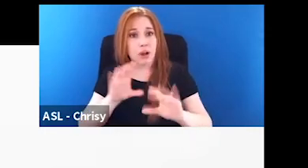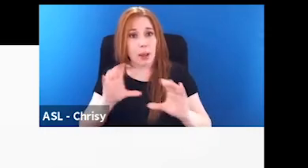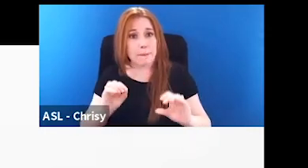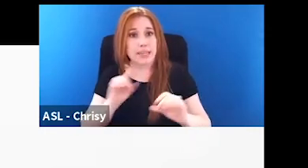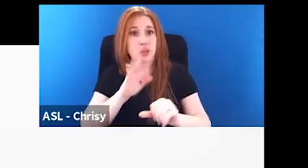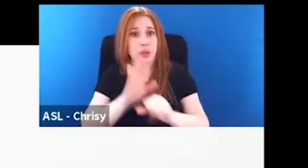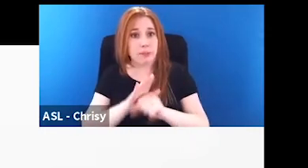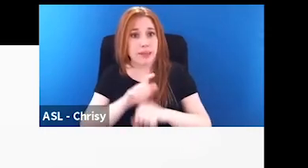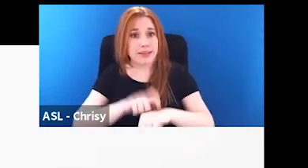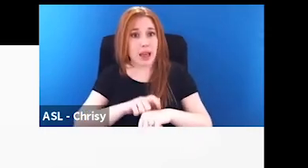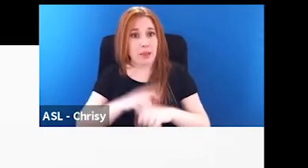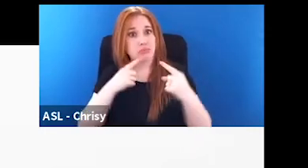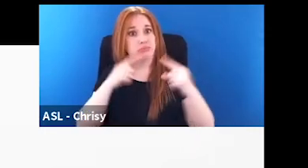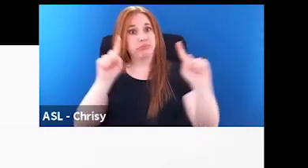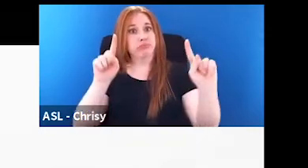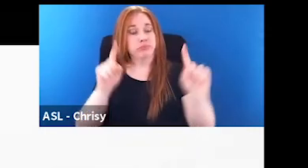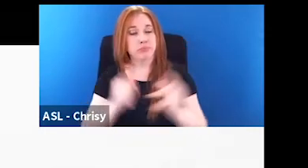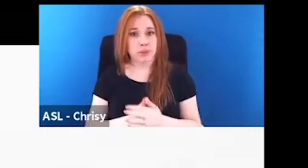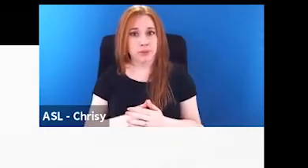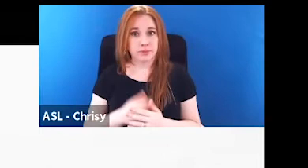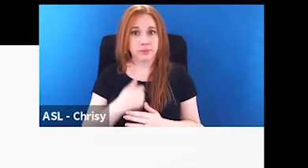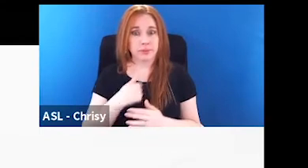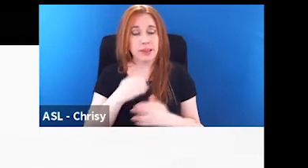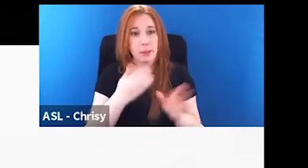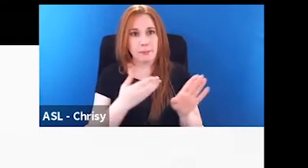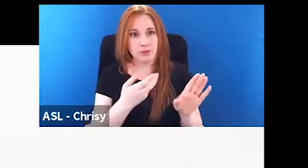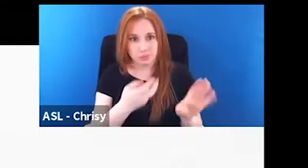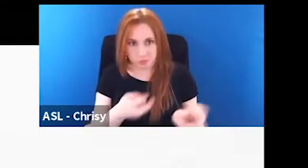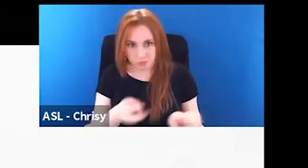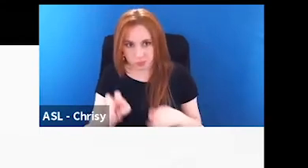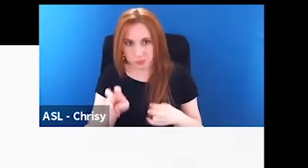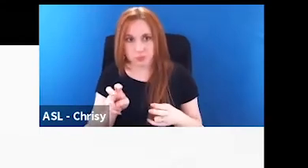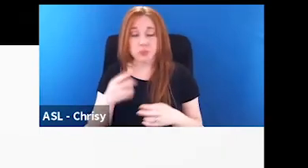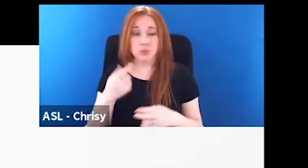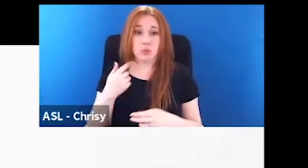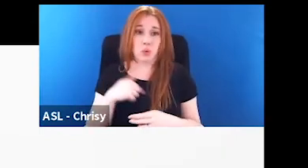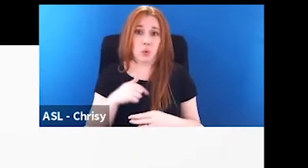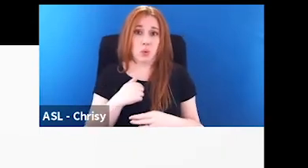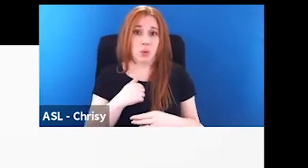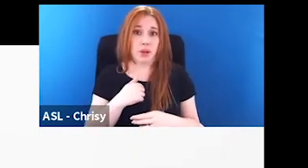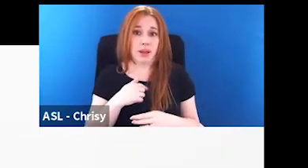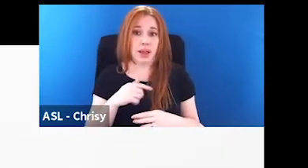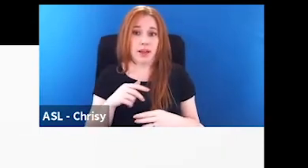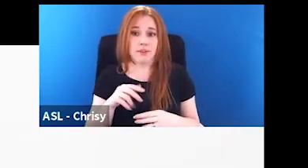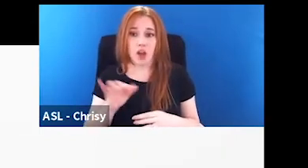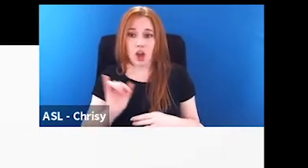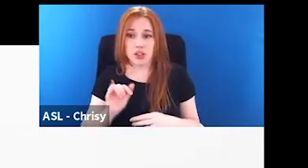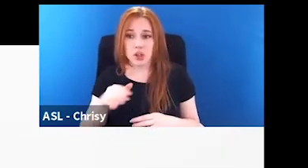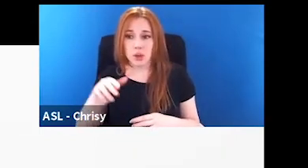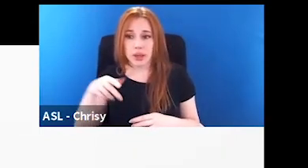actually probably, I'm going to segue because that's a great segue, but we have goals and KPIs listed at the bottom, and those are